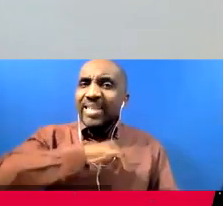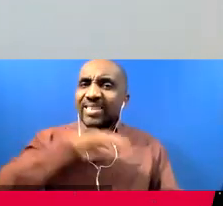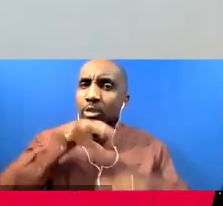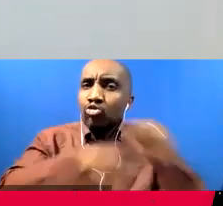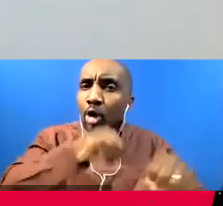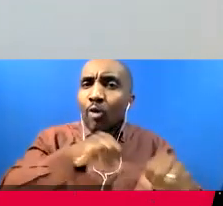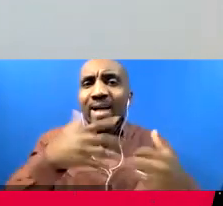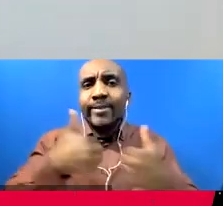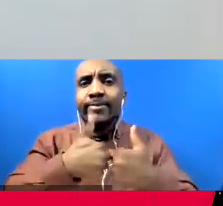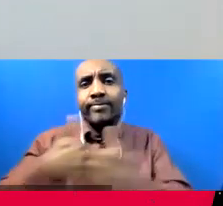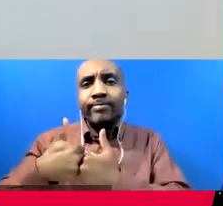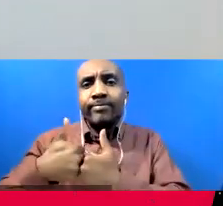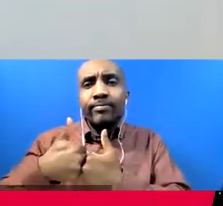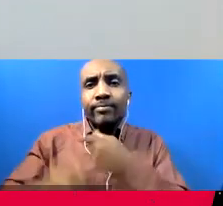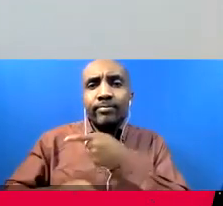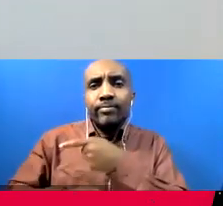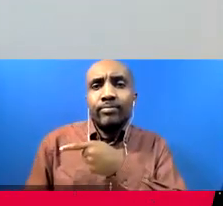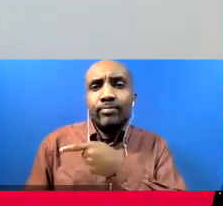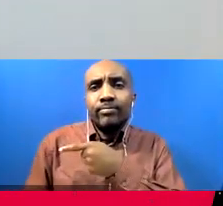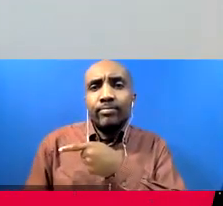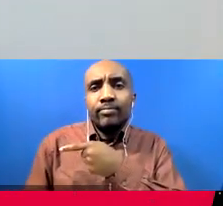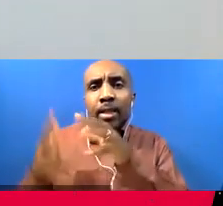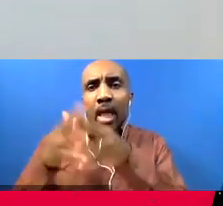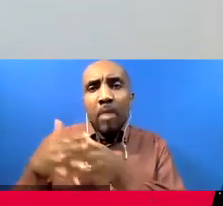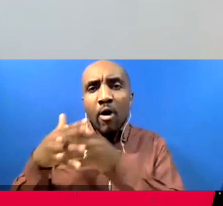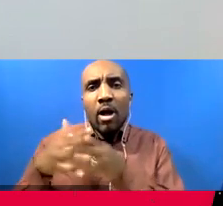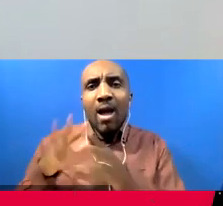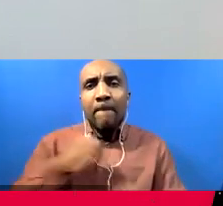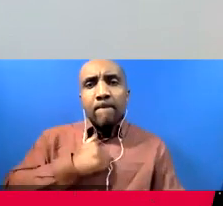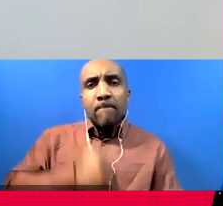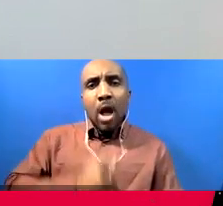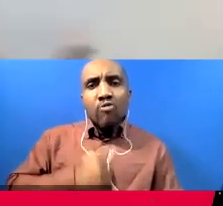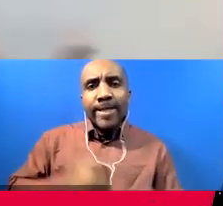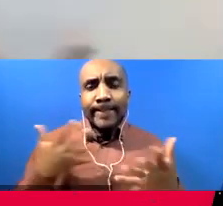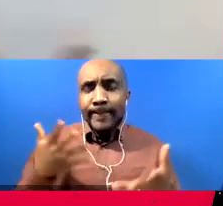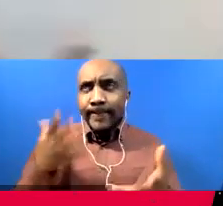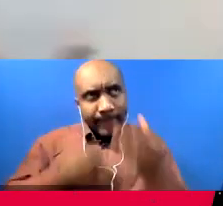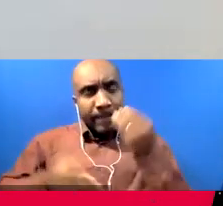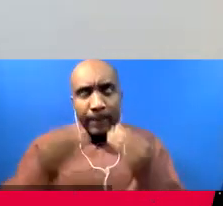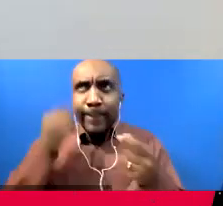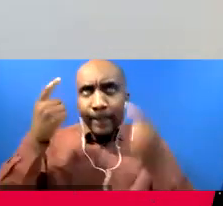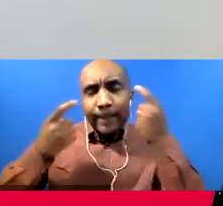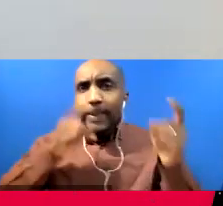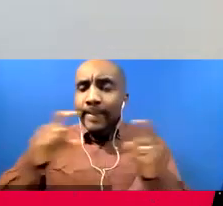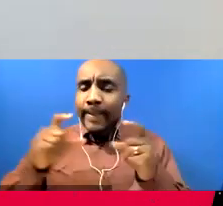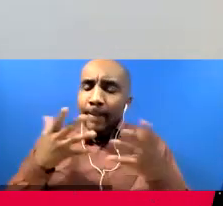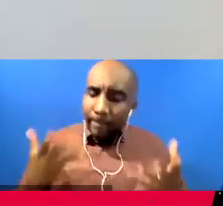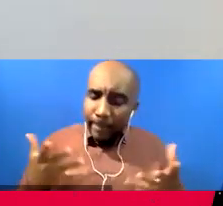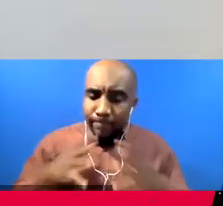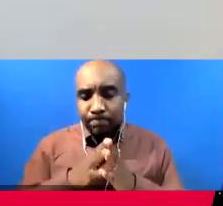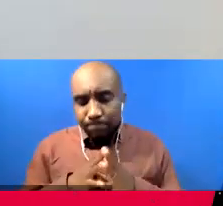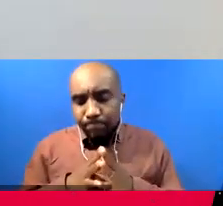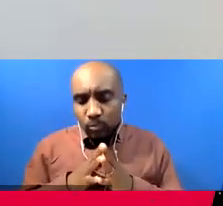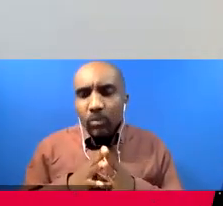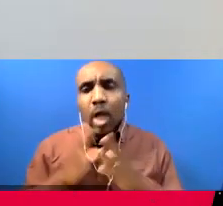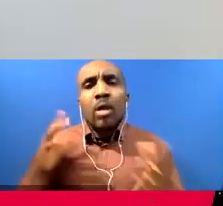my experience in the Palestinian struggle and in solidarity with the struggles in the US and Bahrain. But what